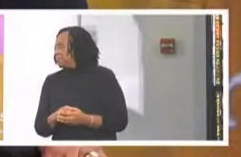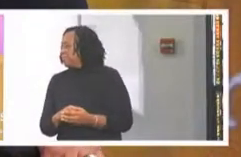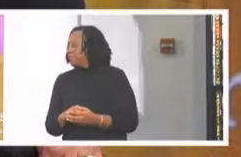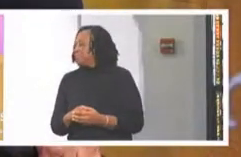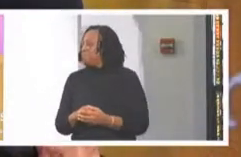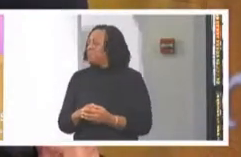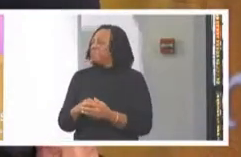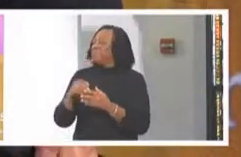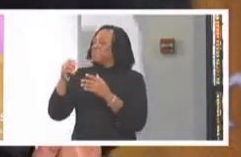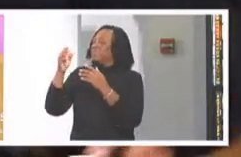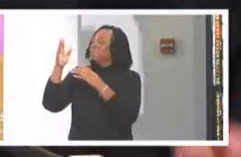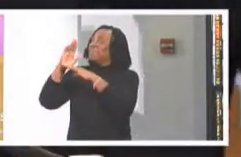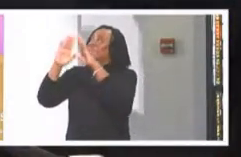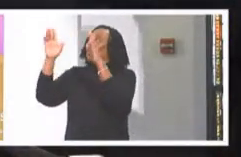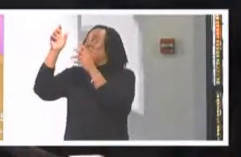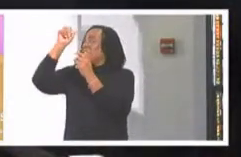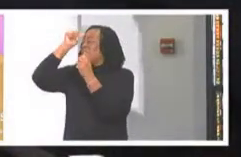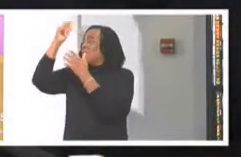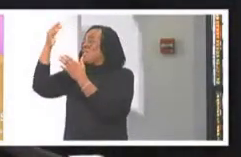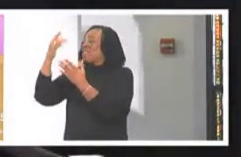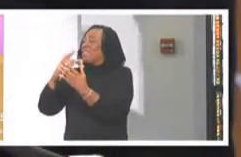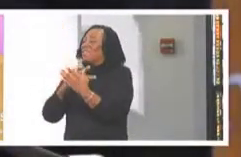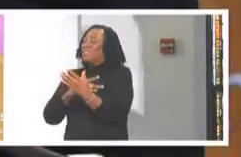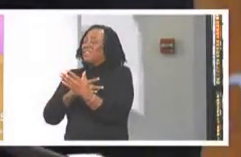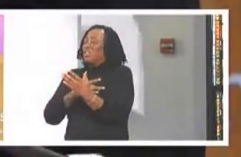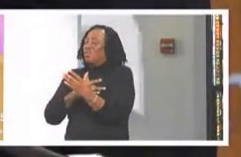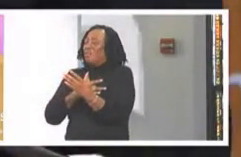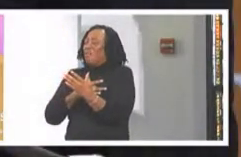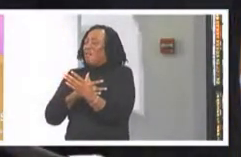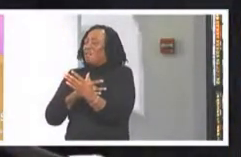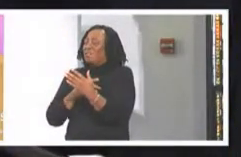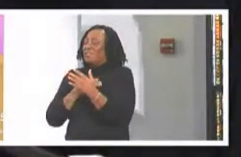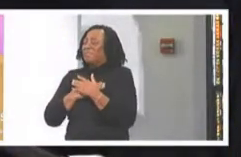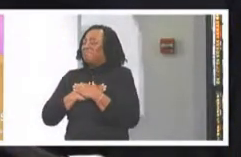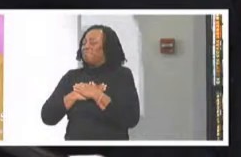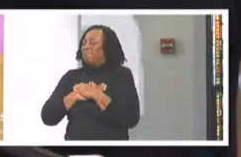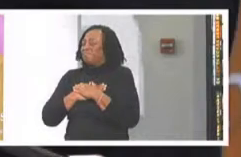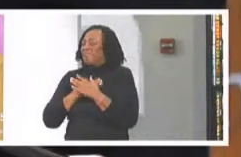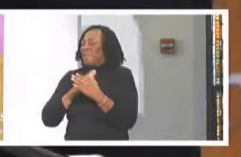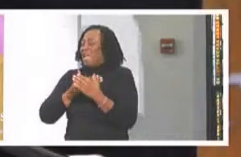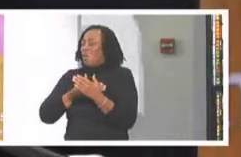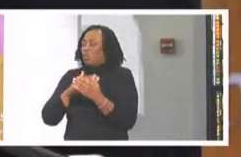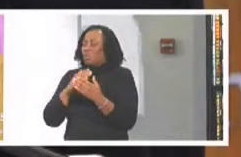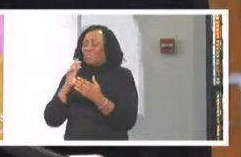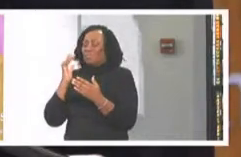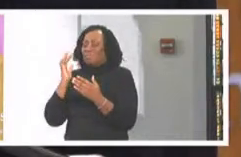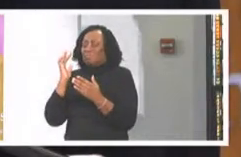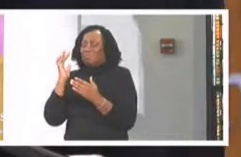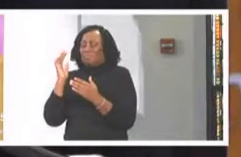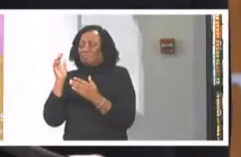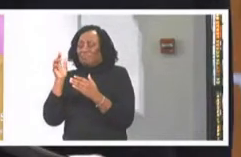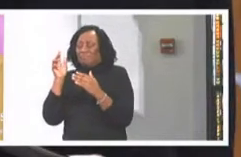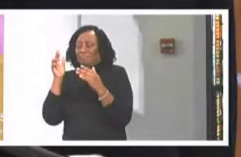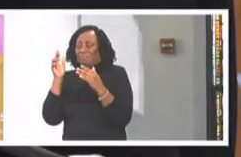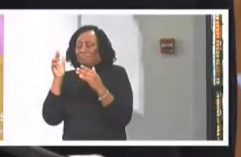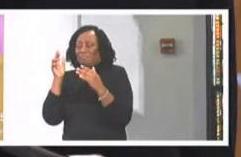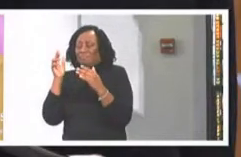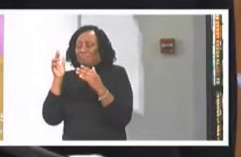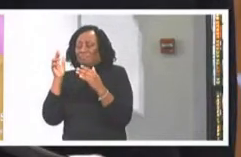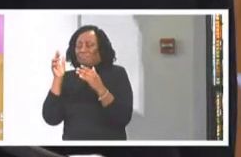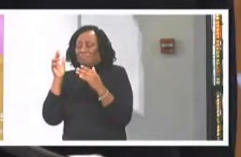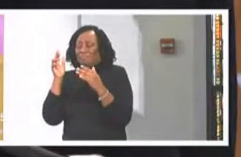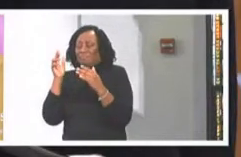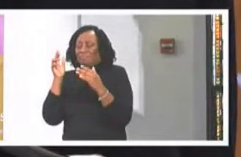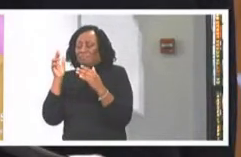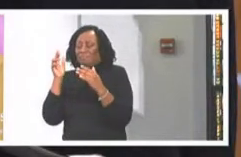Heavenly Father, we just thank you, Lord. Lord, touch our hearts, Father God. Lord, touch our ears, Lord God. But